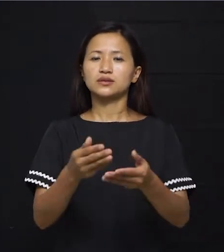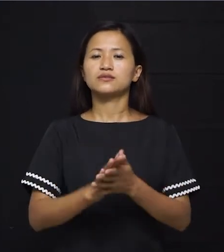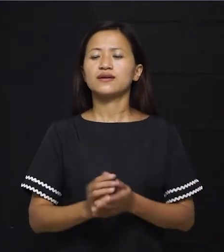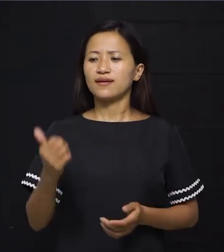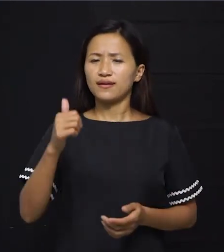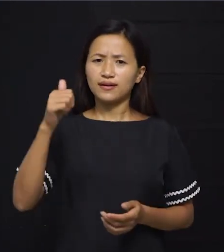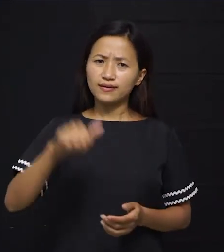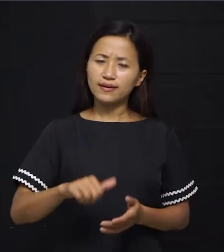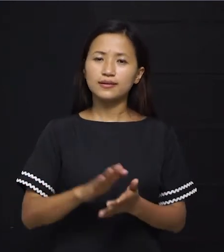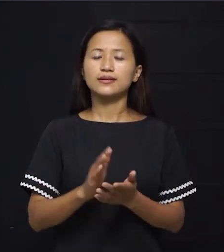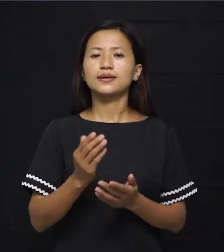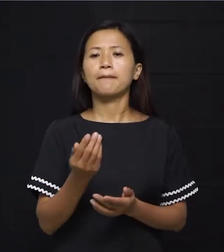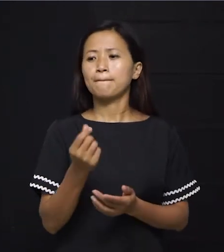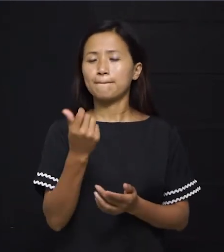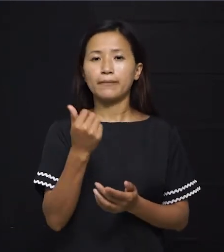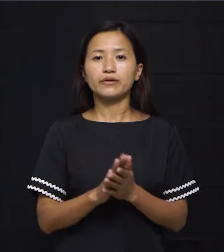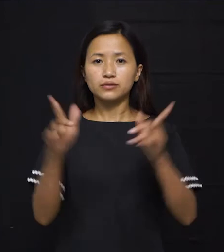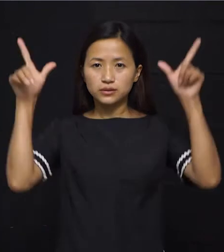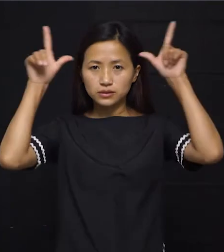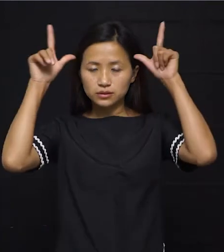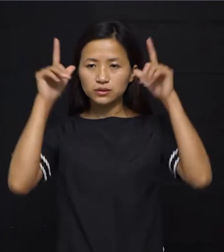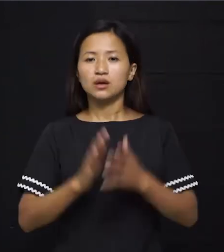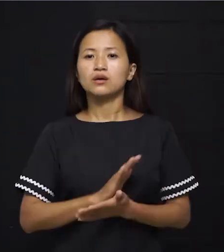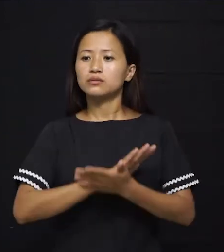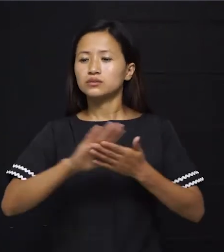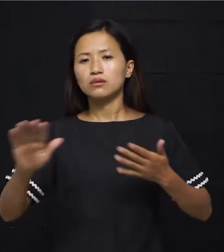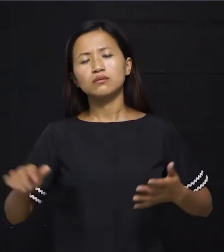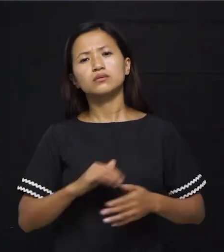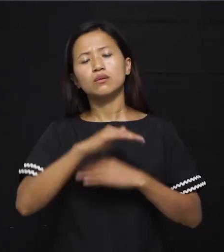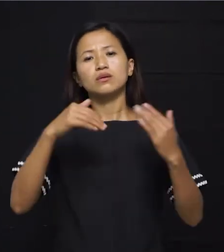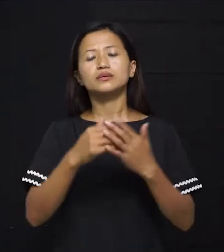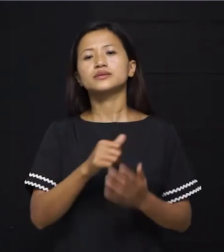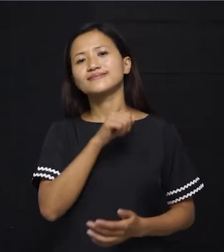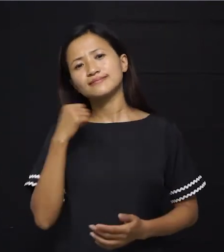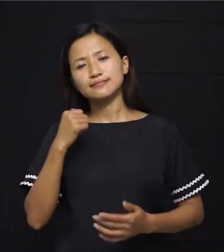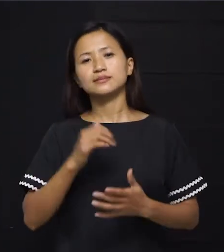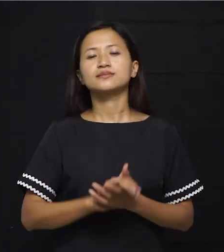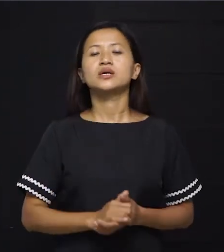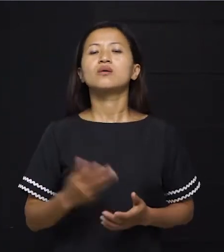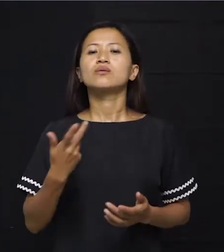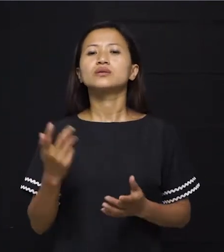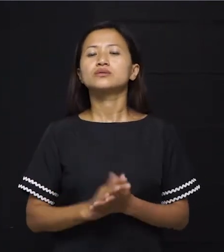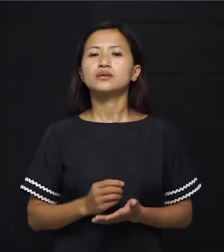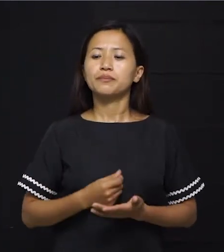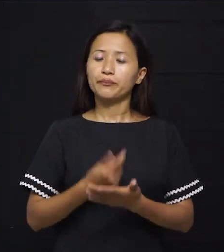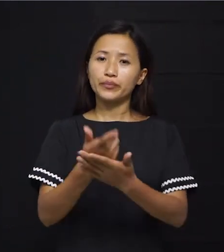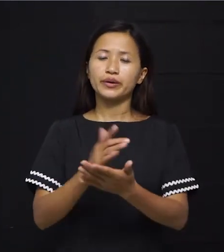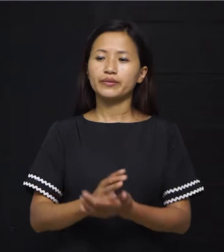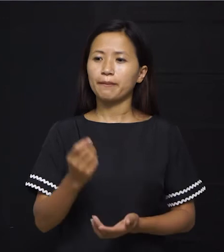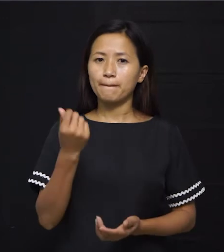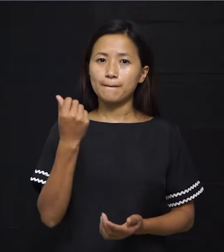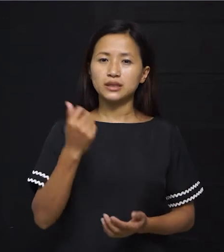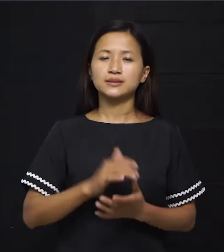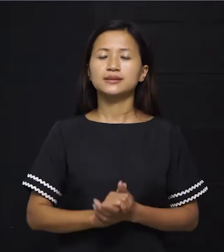money for that dead bullock. A bullock which is already dead, why should I pay the money again? That's what he said. And